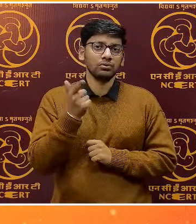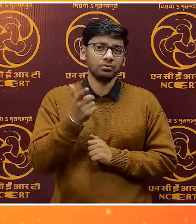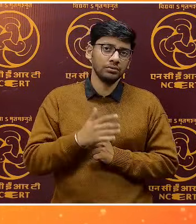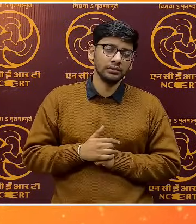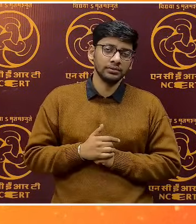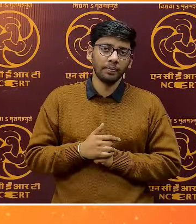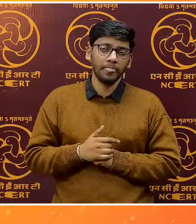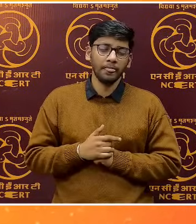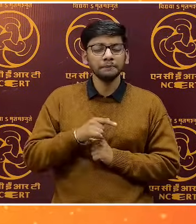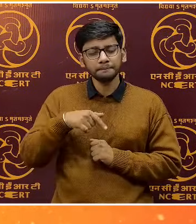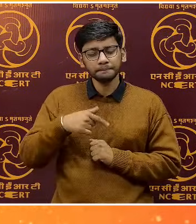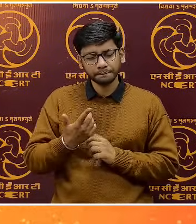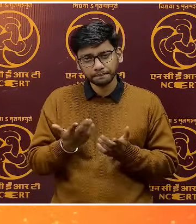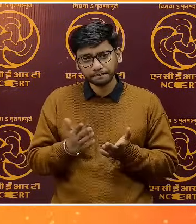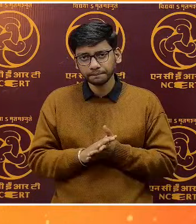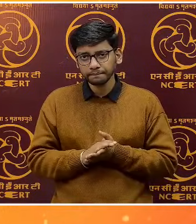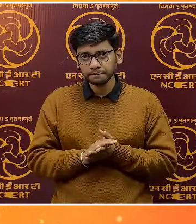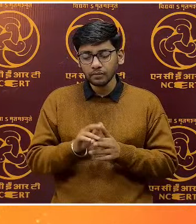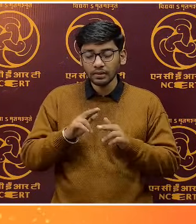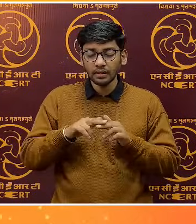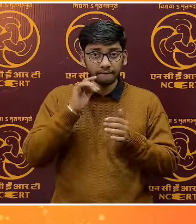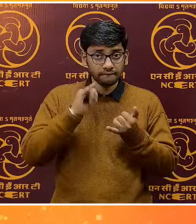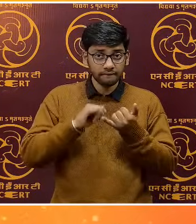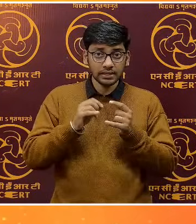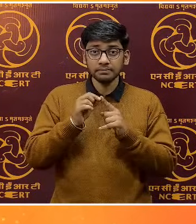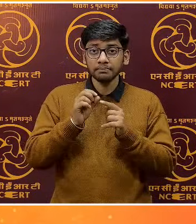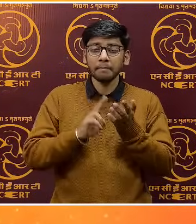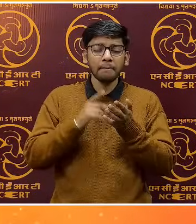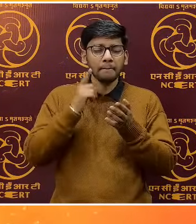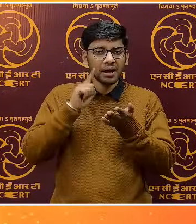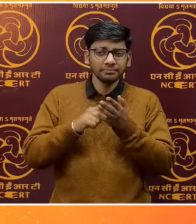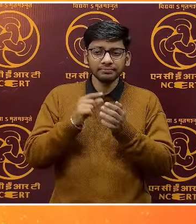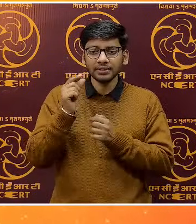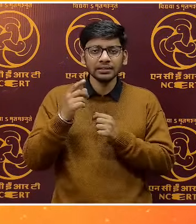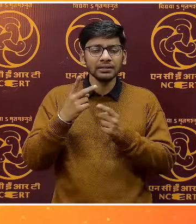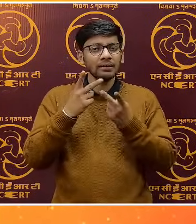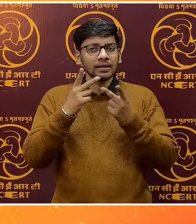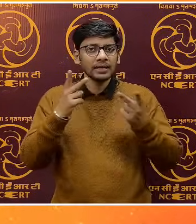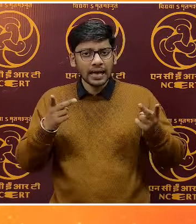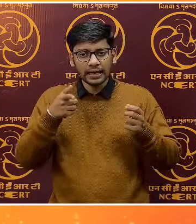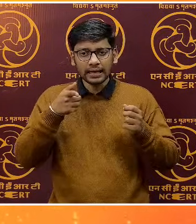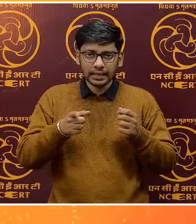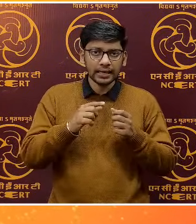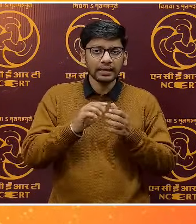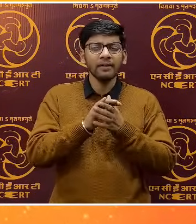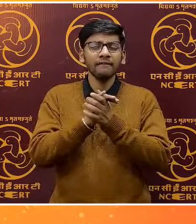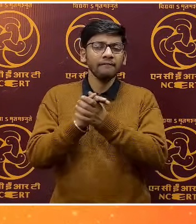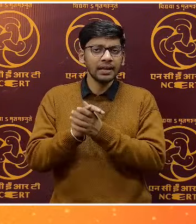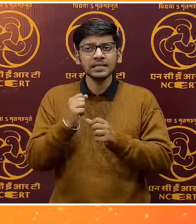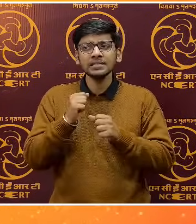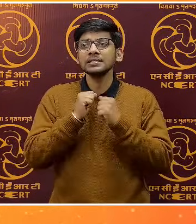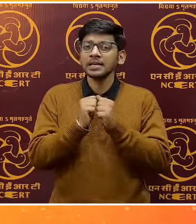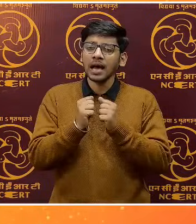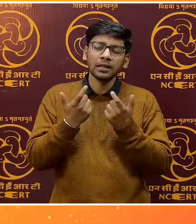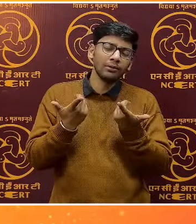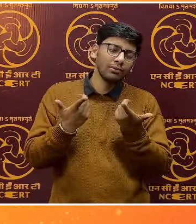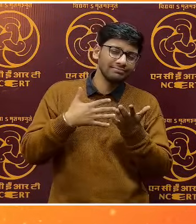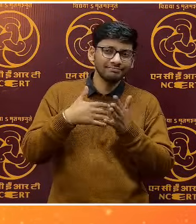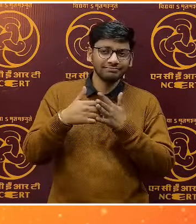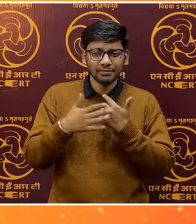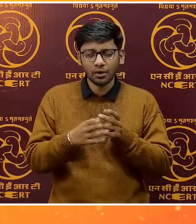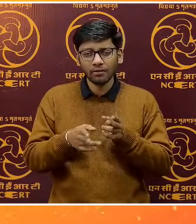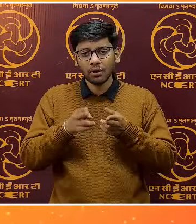then there is fist bump also. Do you know how to do fist bump also? Yes. Yes, so these are the greetings. These are certain greetings that you use with